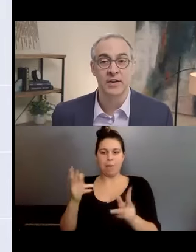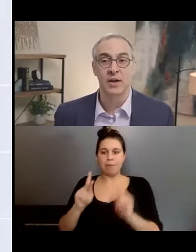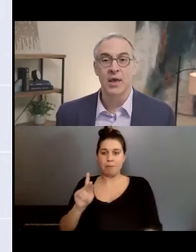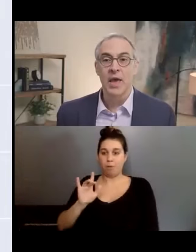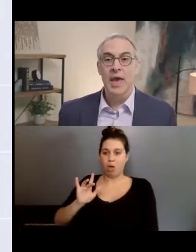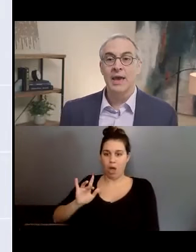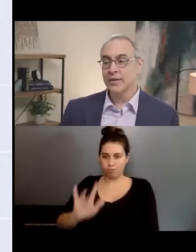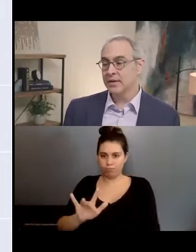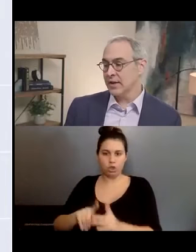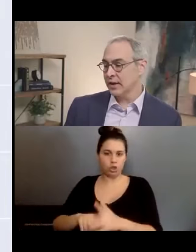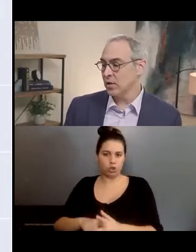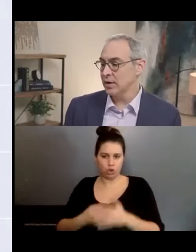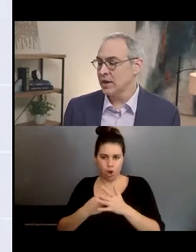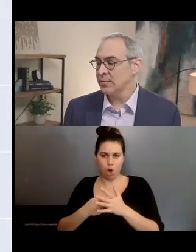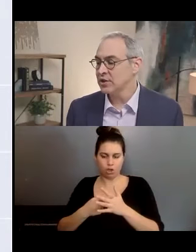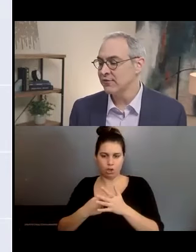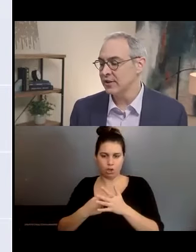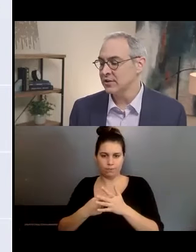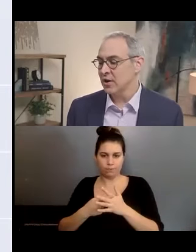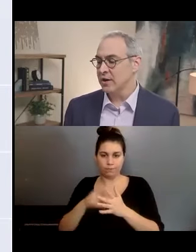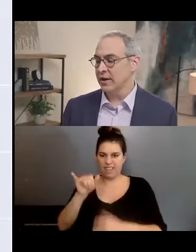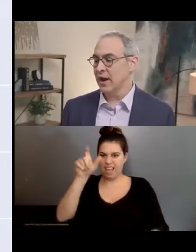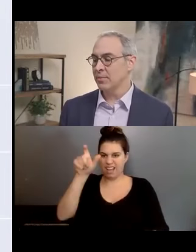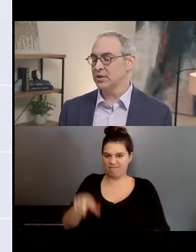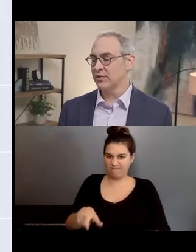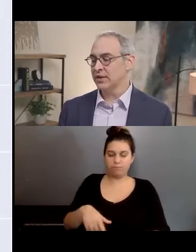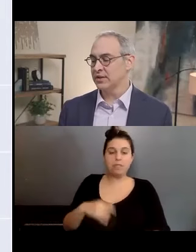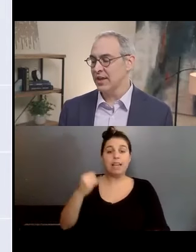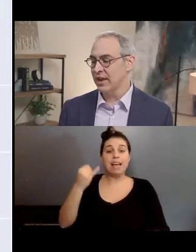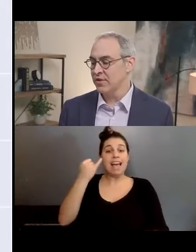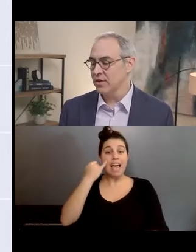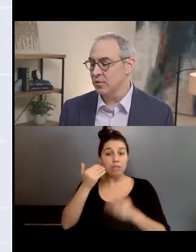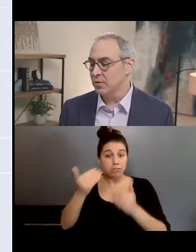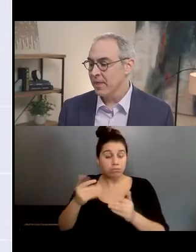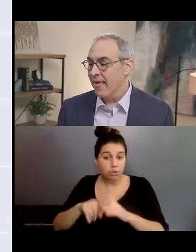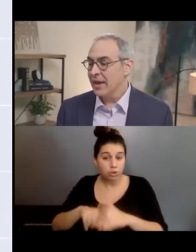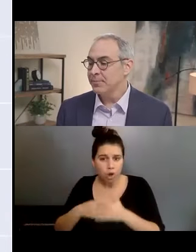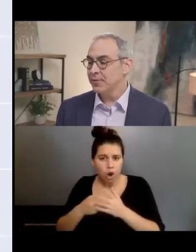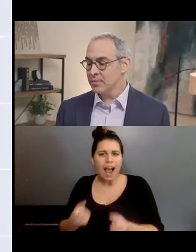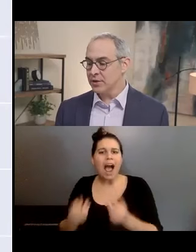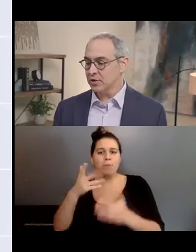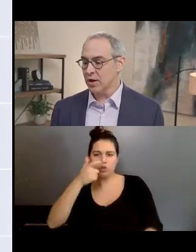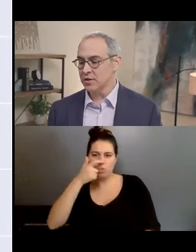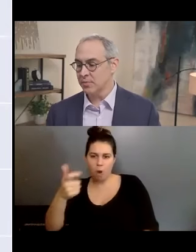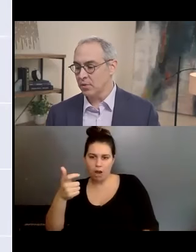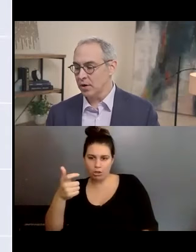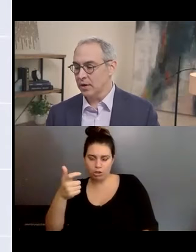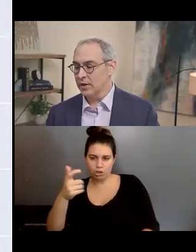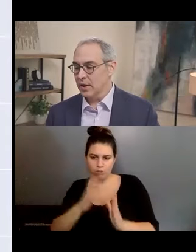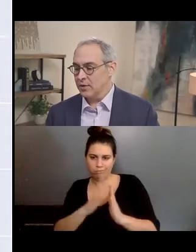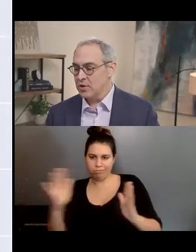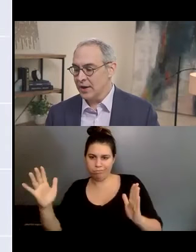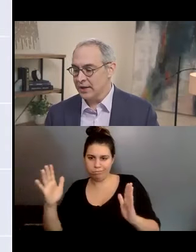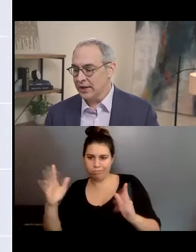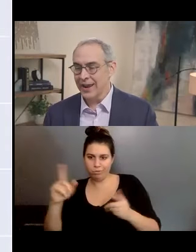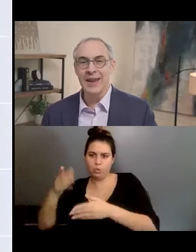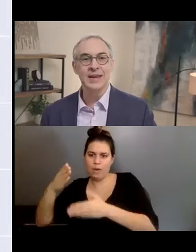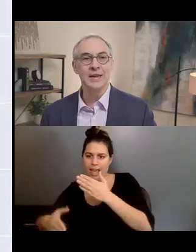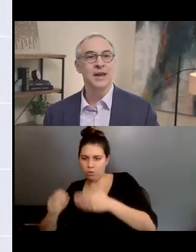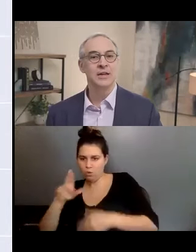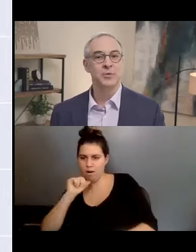a video. And then the second one is how much, if they started, how much of it did they view? And pretty much across the board, you had